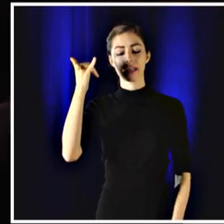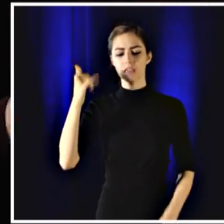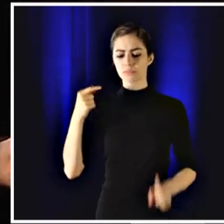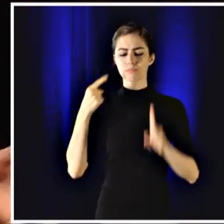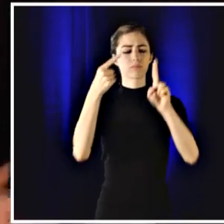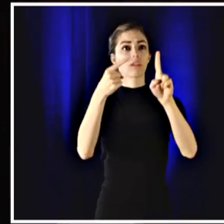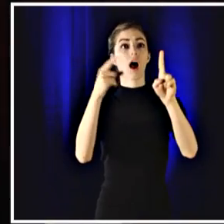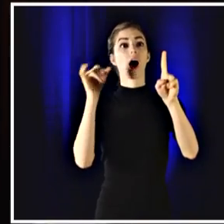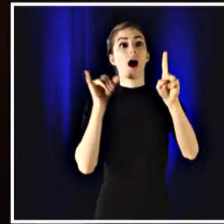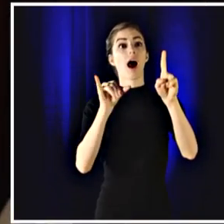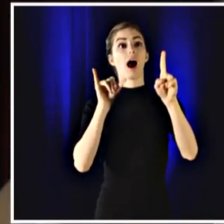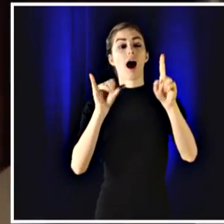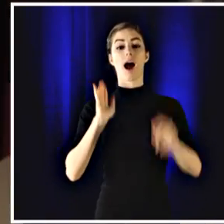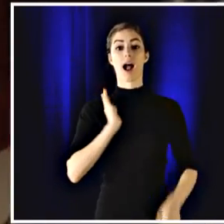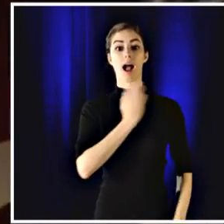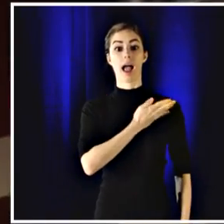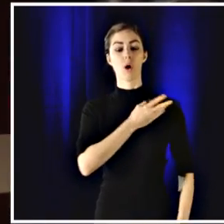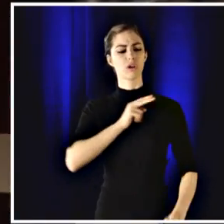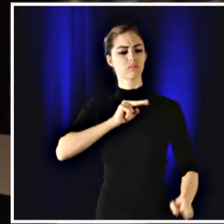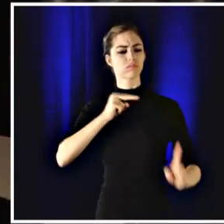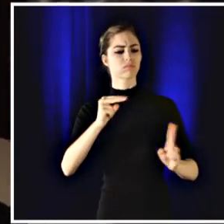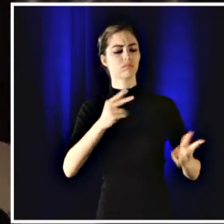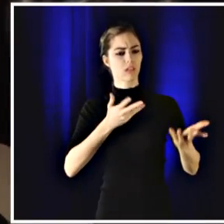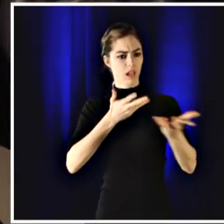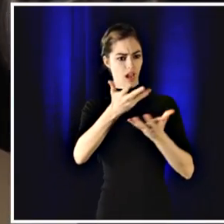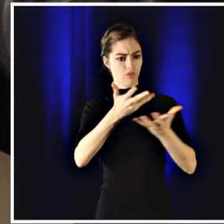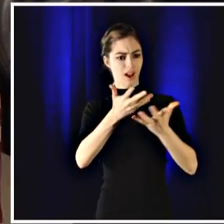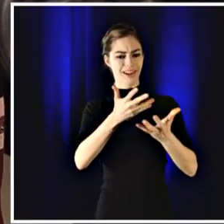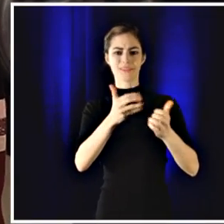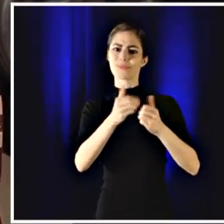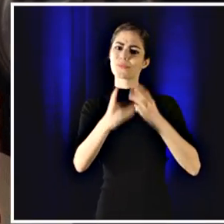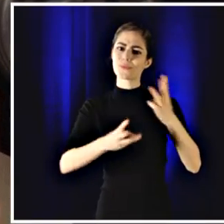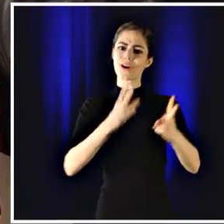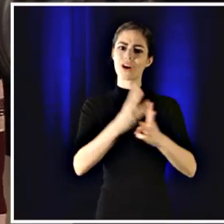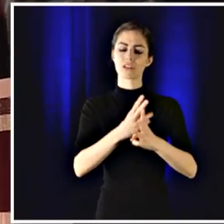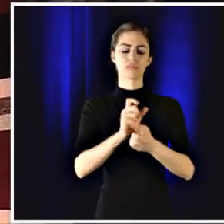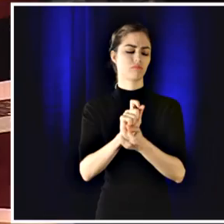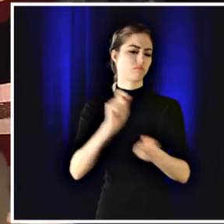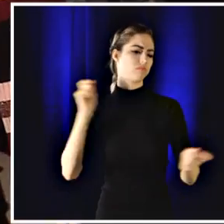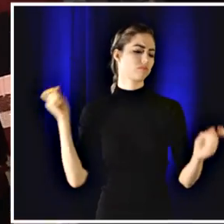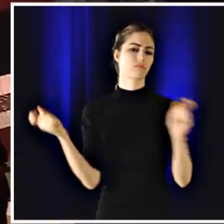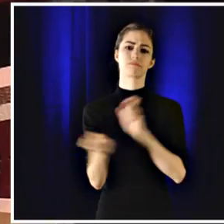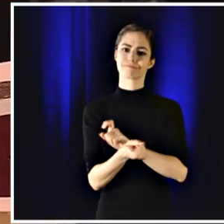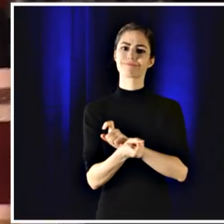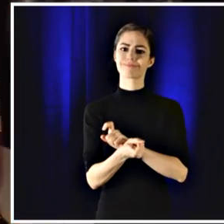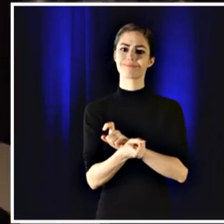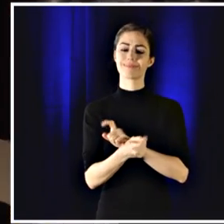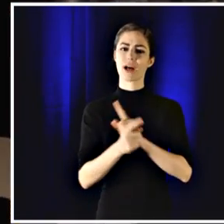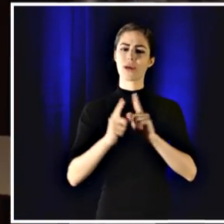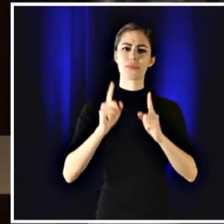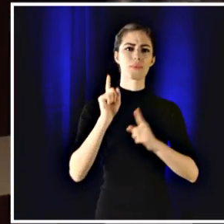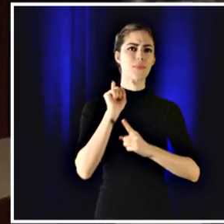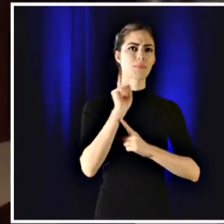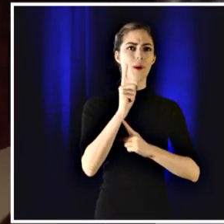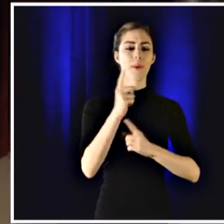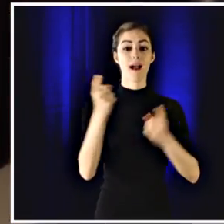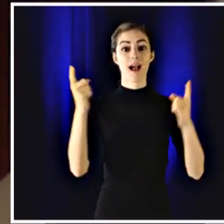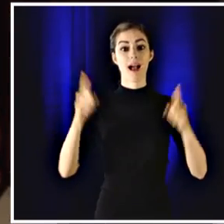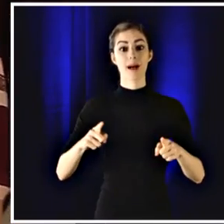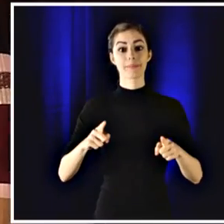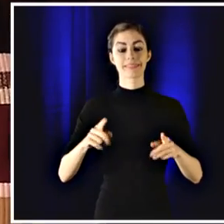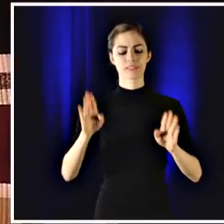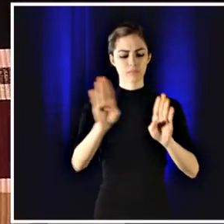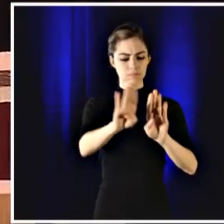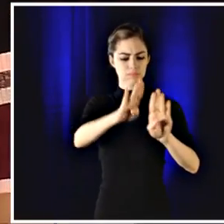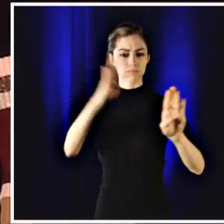aha moments when the way we perceive and interact with the world is forever changed. They lead us to those moments when we open the door